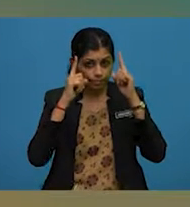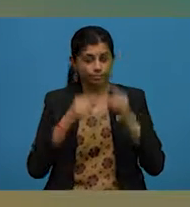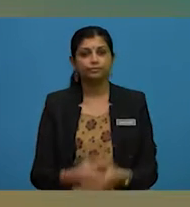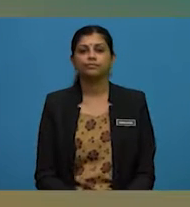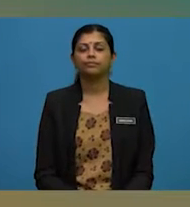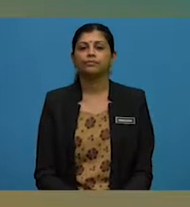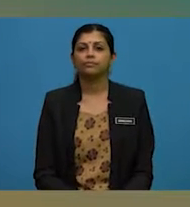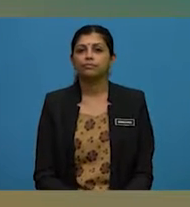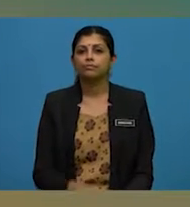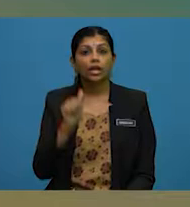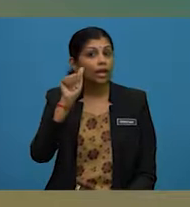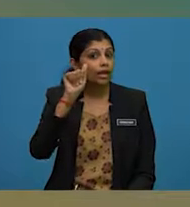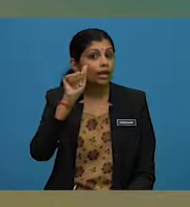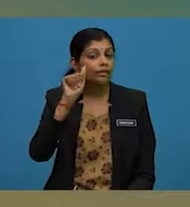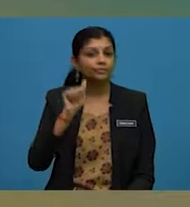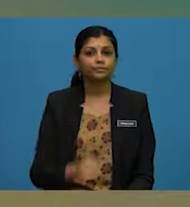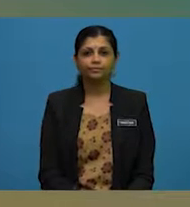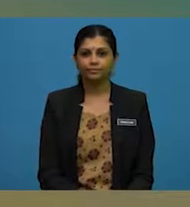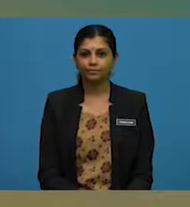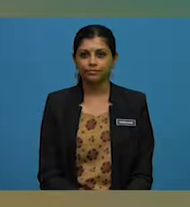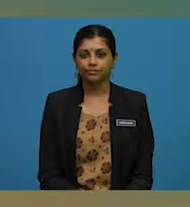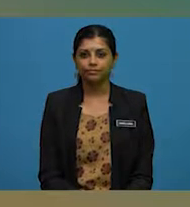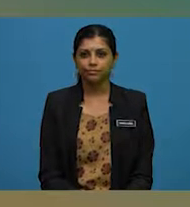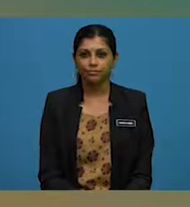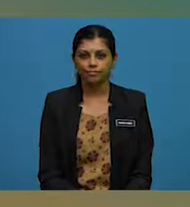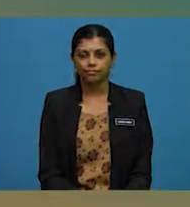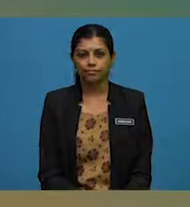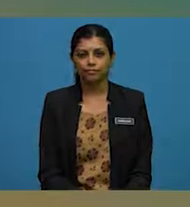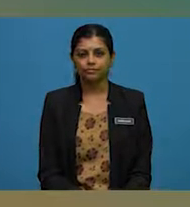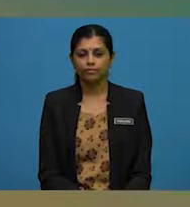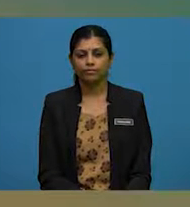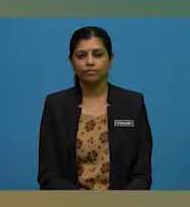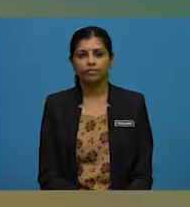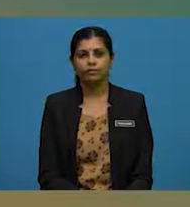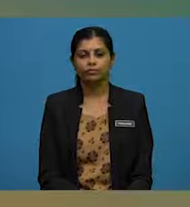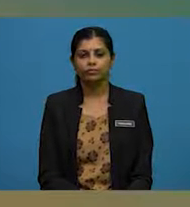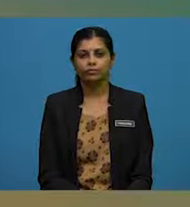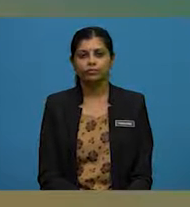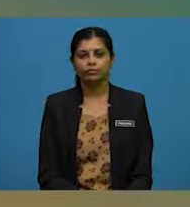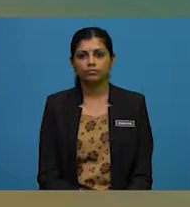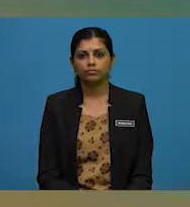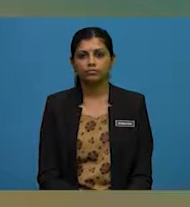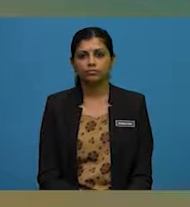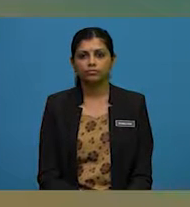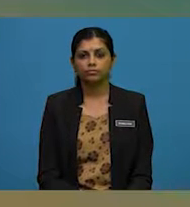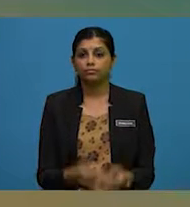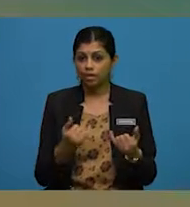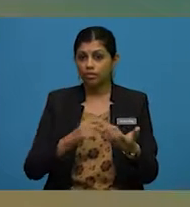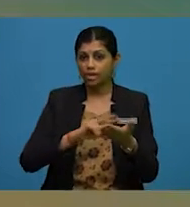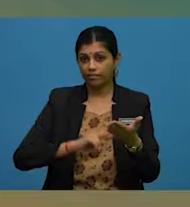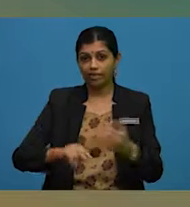A. Selecting the best applicants for scholarships.